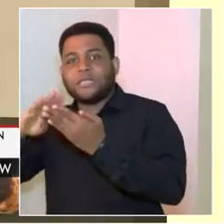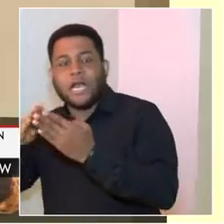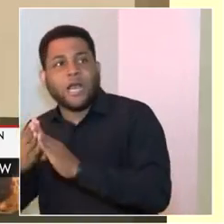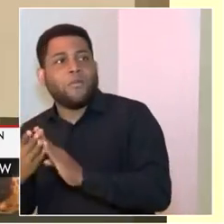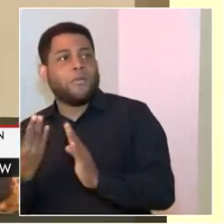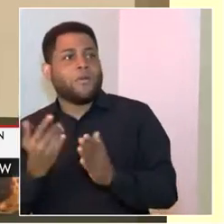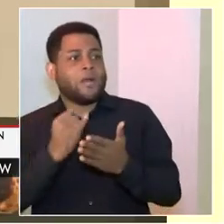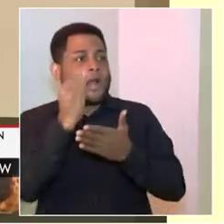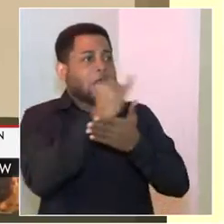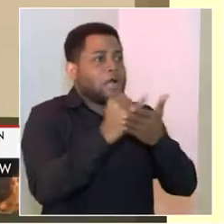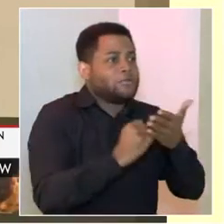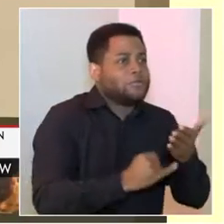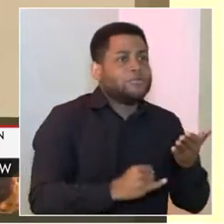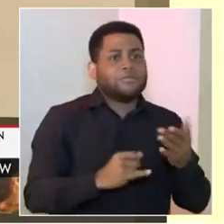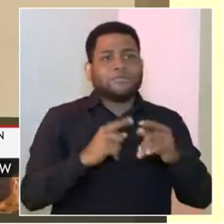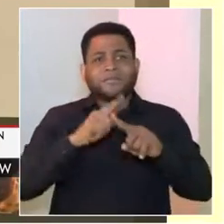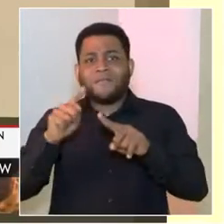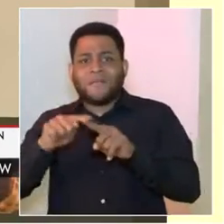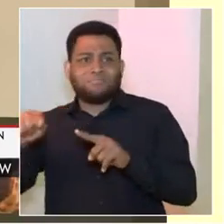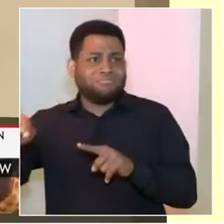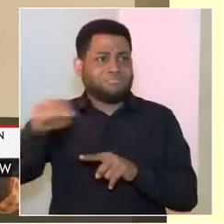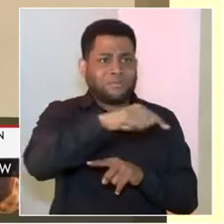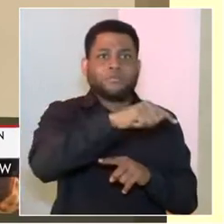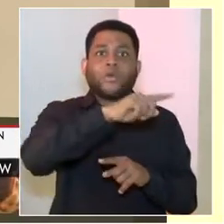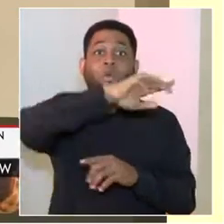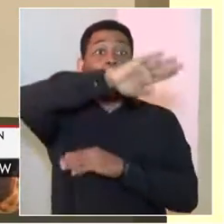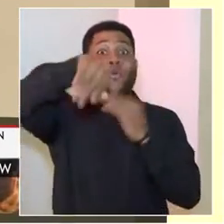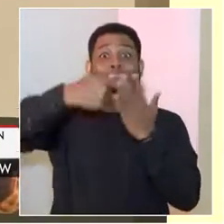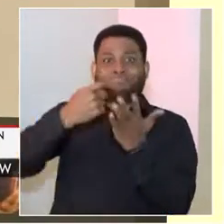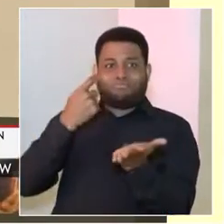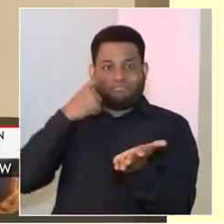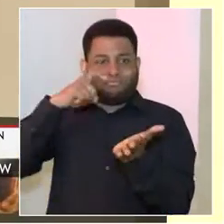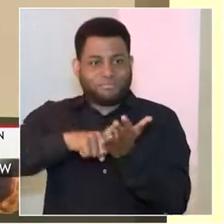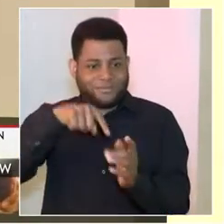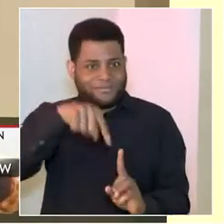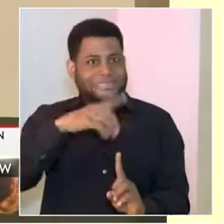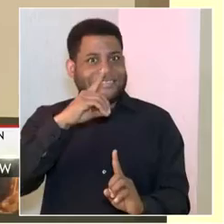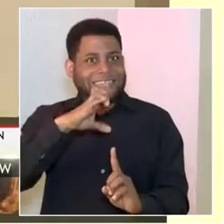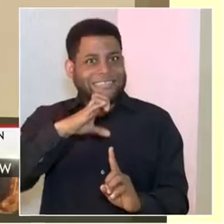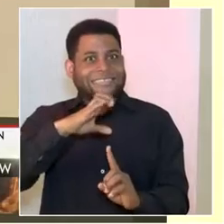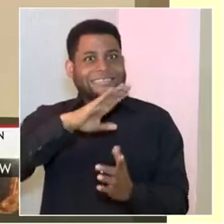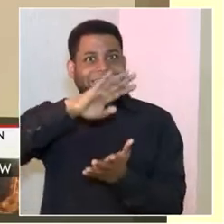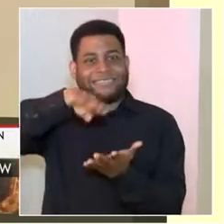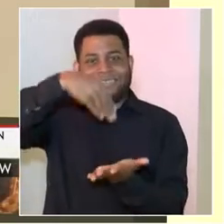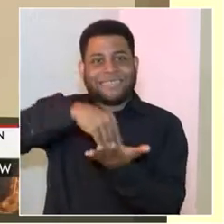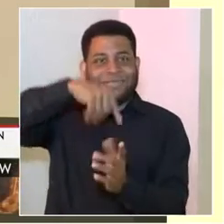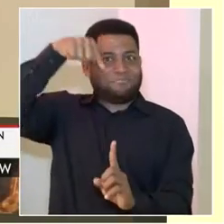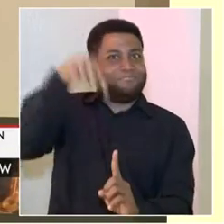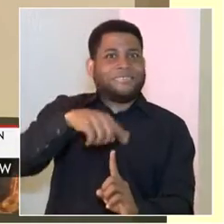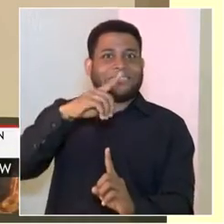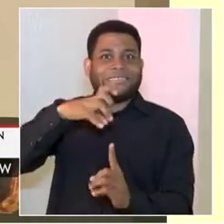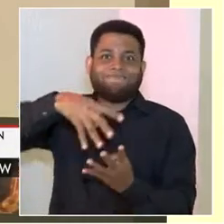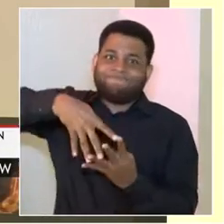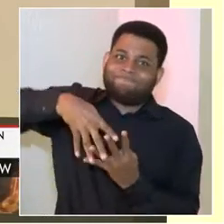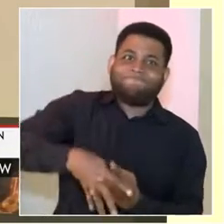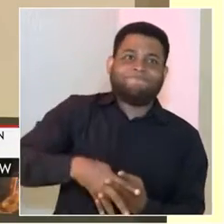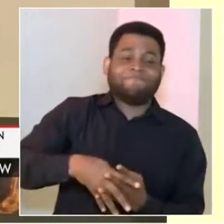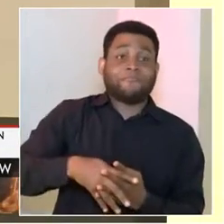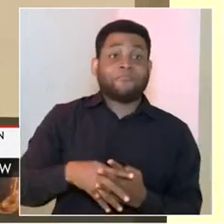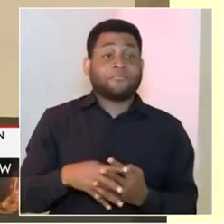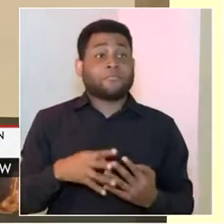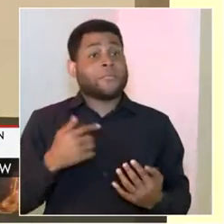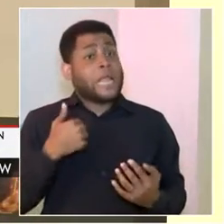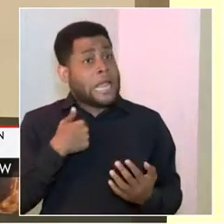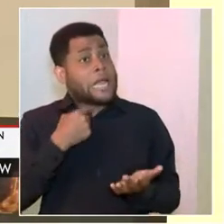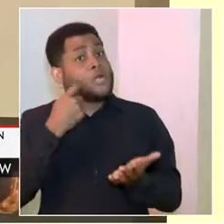great place and a good bet. And I can say with confidence that Washington, D.C. is a great place and a